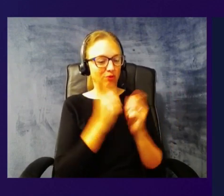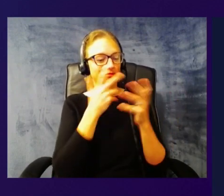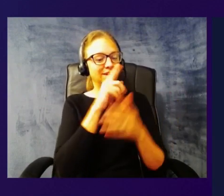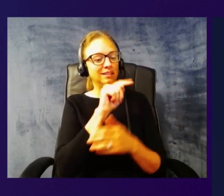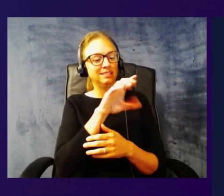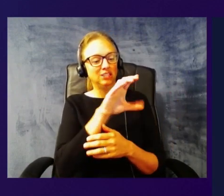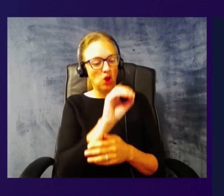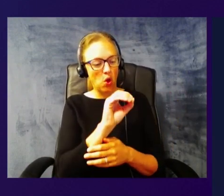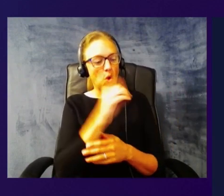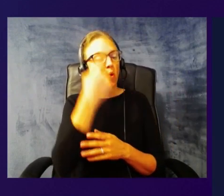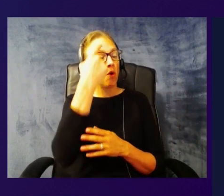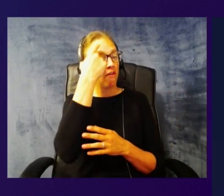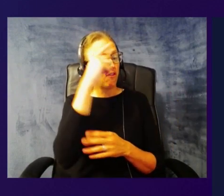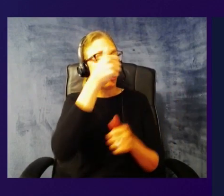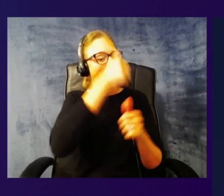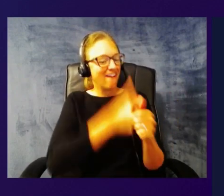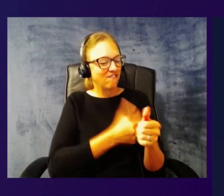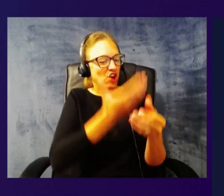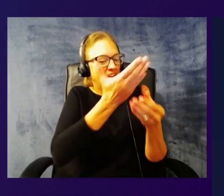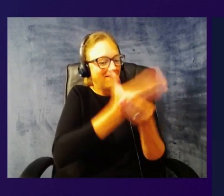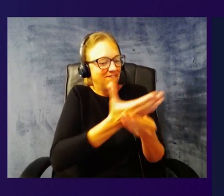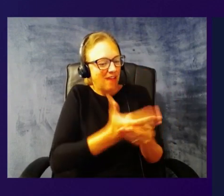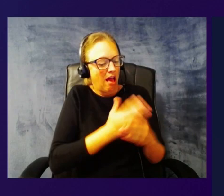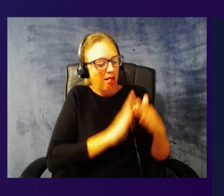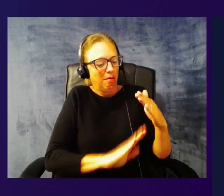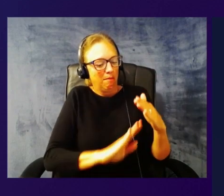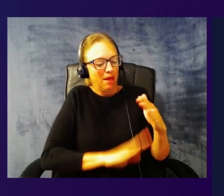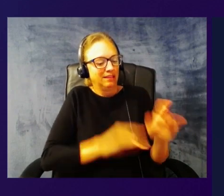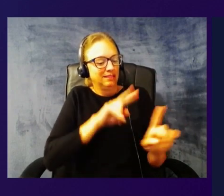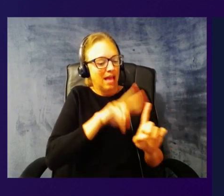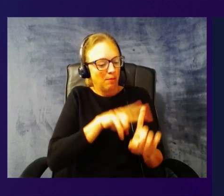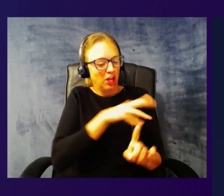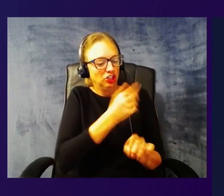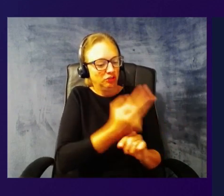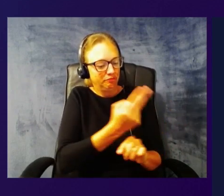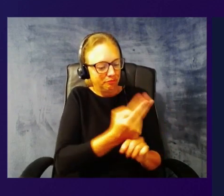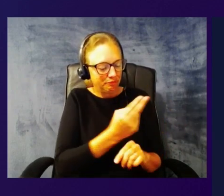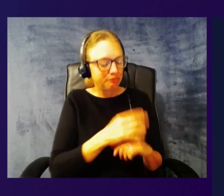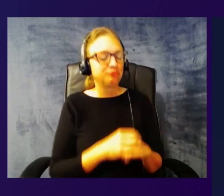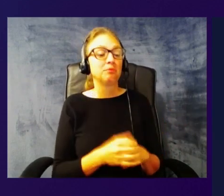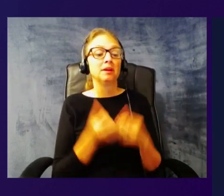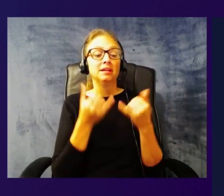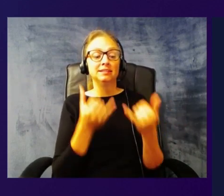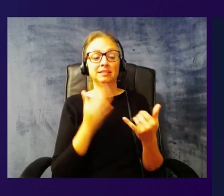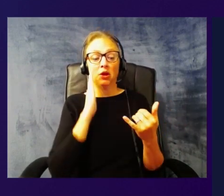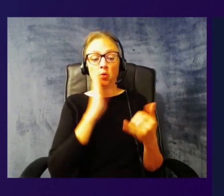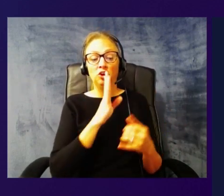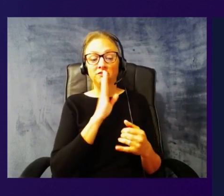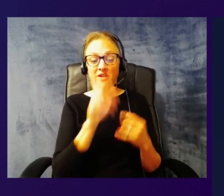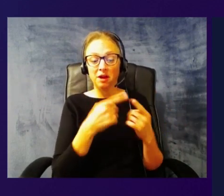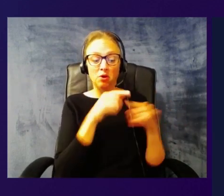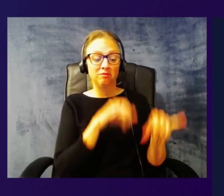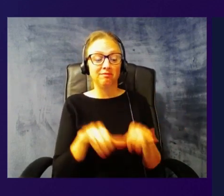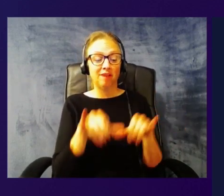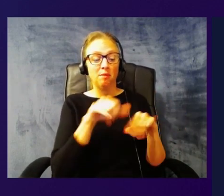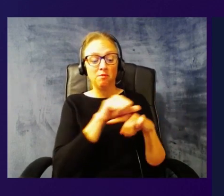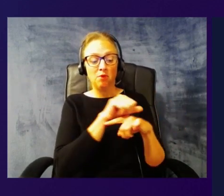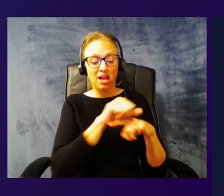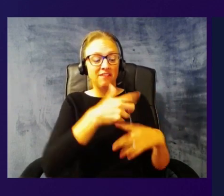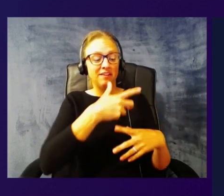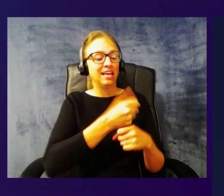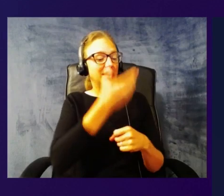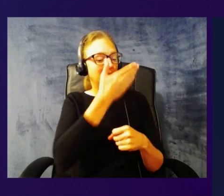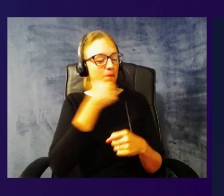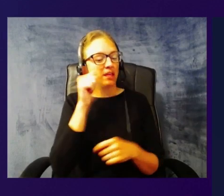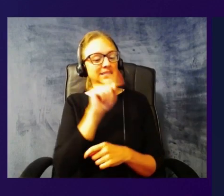for virtually every file-based applications and use case. Today, we will talk about the common practices for getting the best TCO